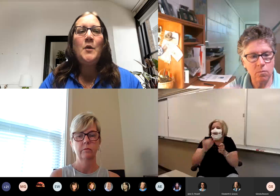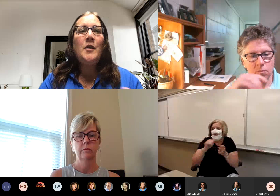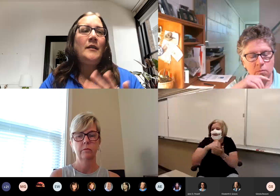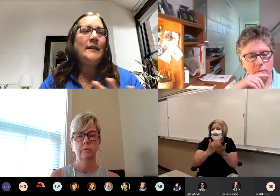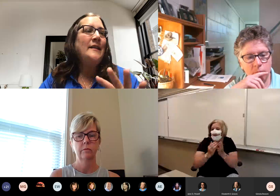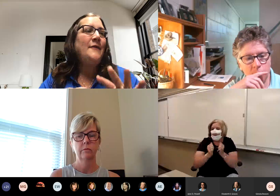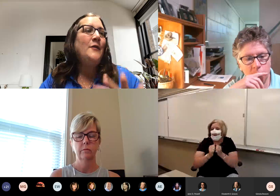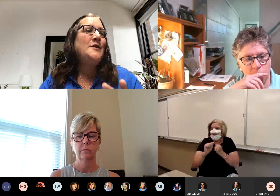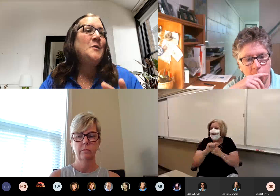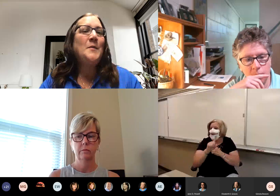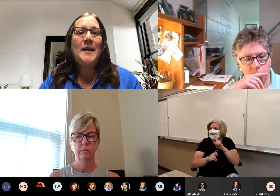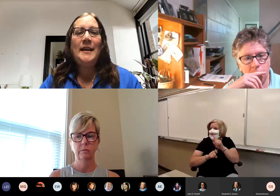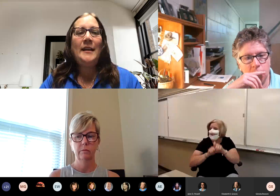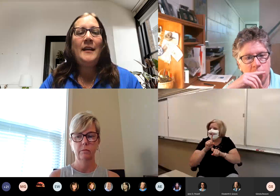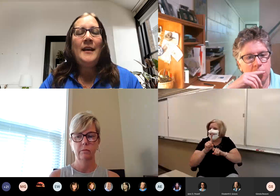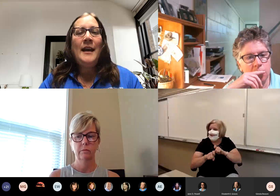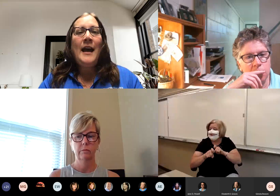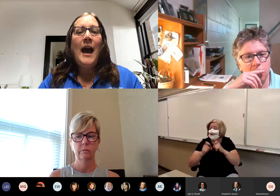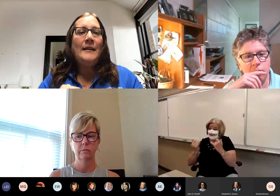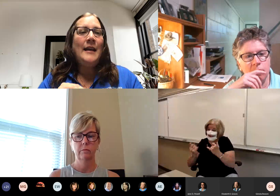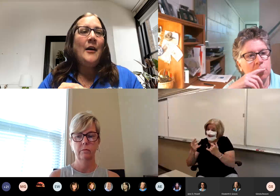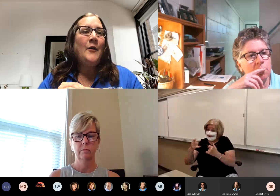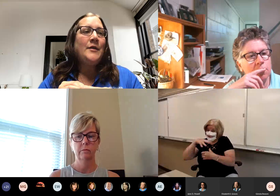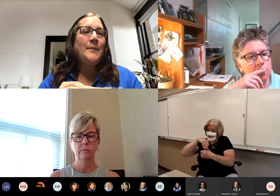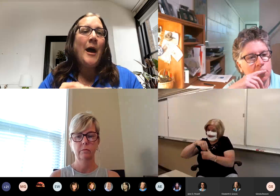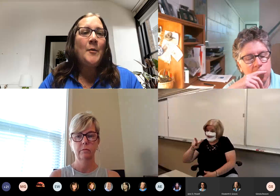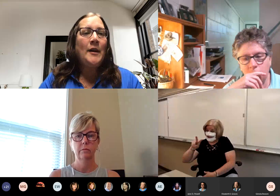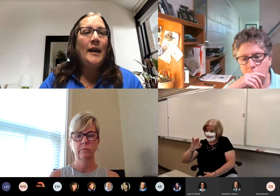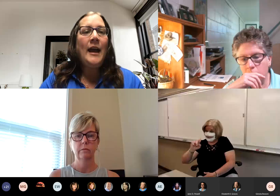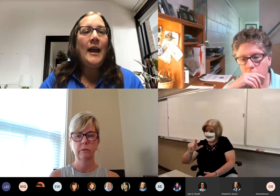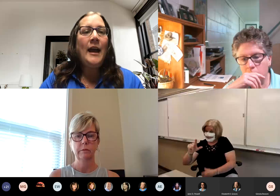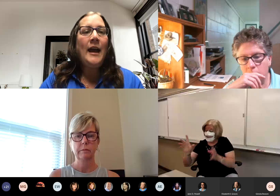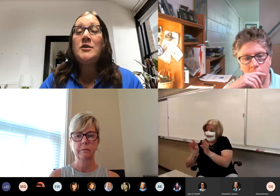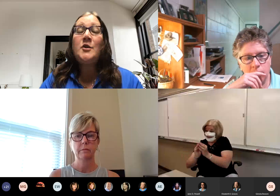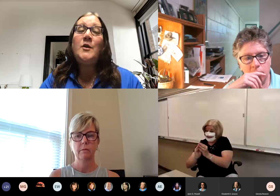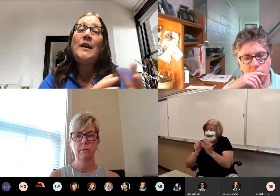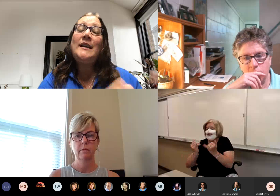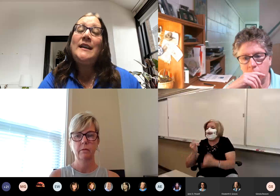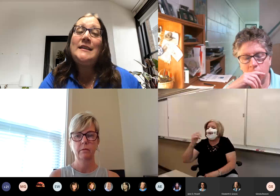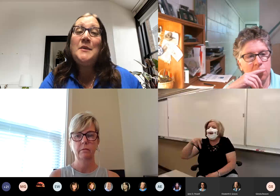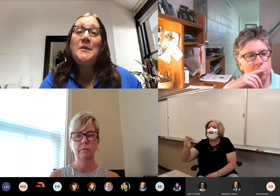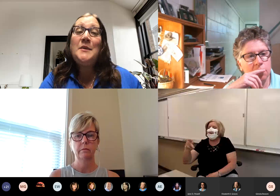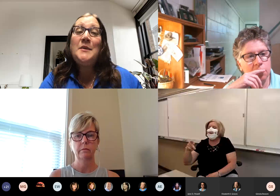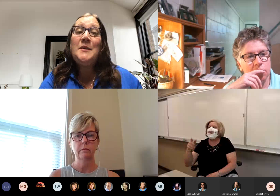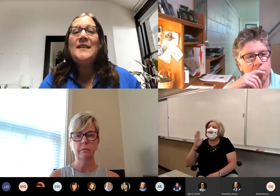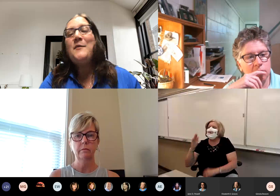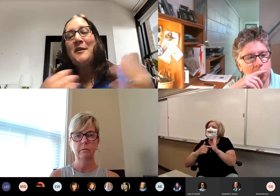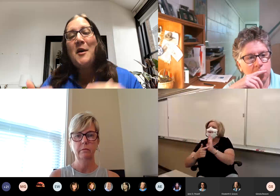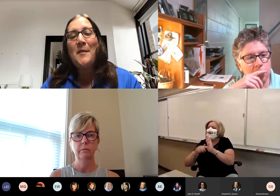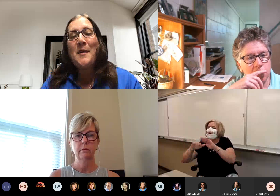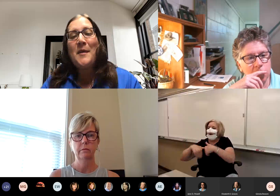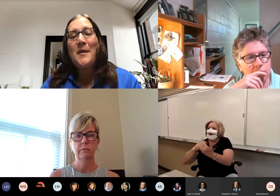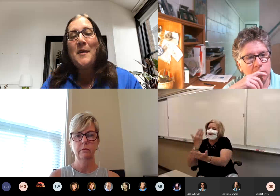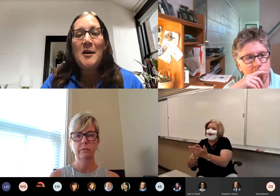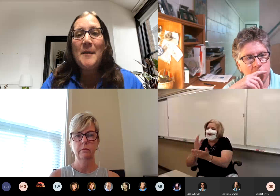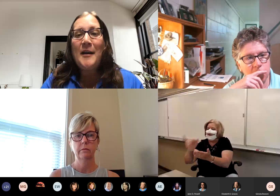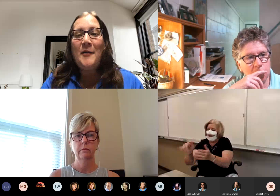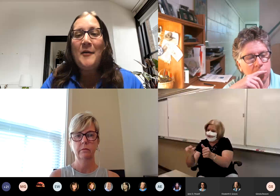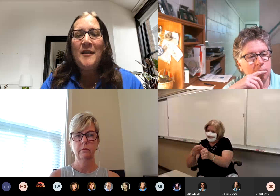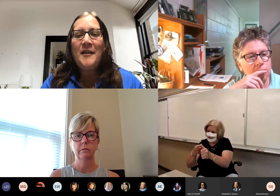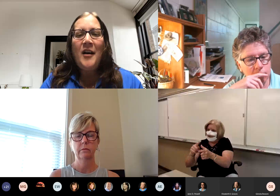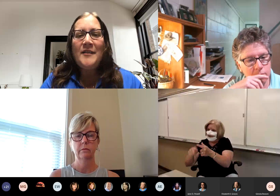Okay. So we're all in the virtual meeting. Now, the PowerPoint I have, I want to show you how to get to it first, and then we're going to come